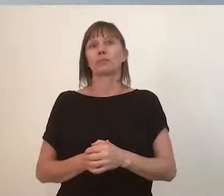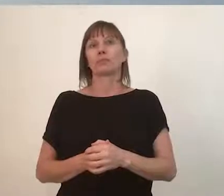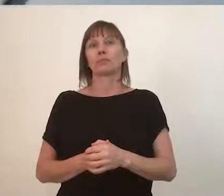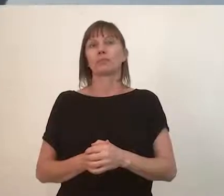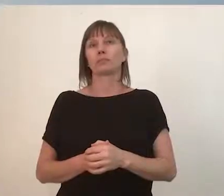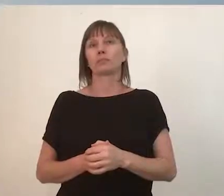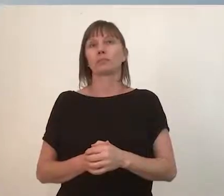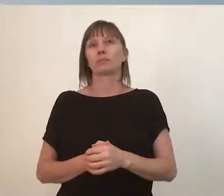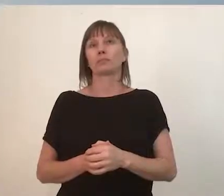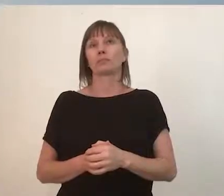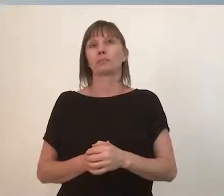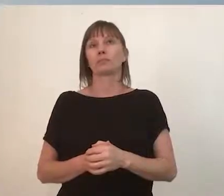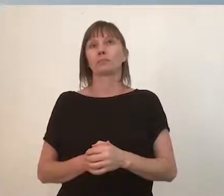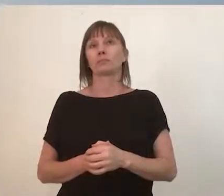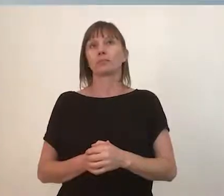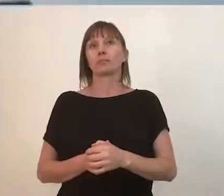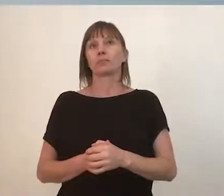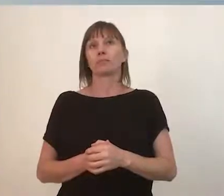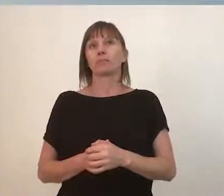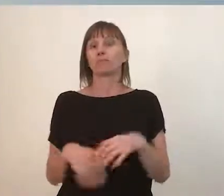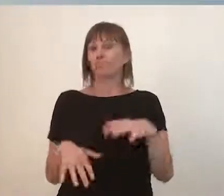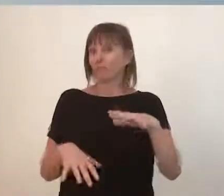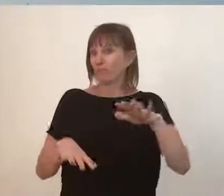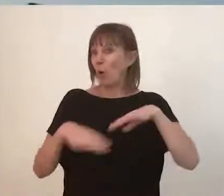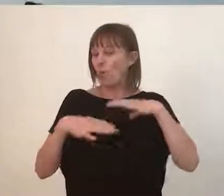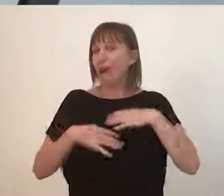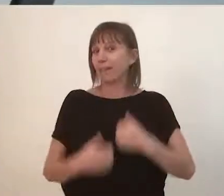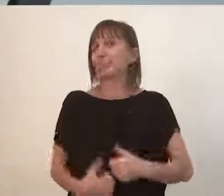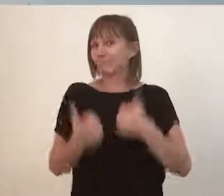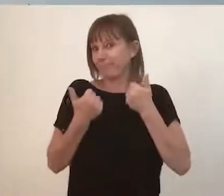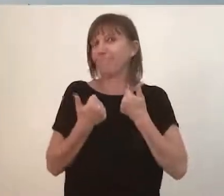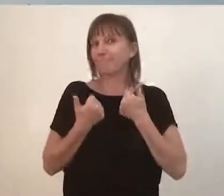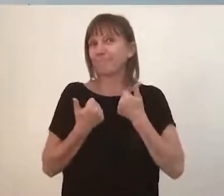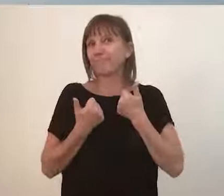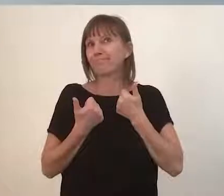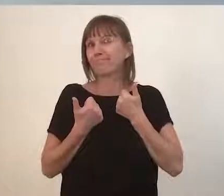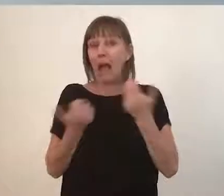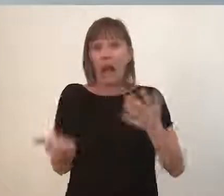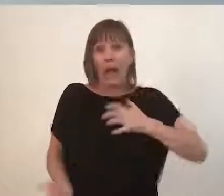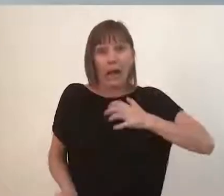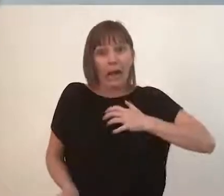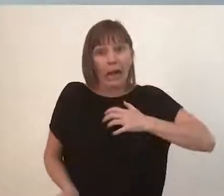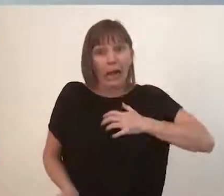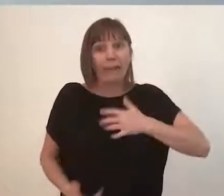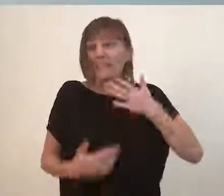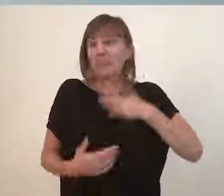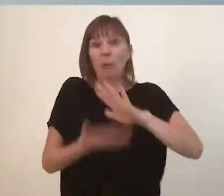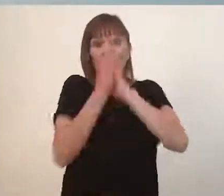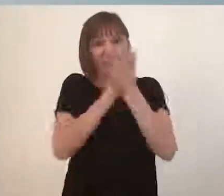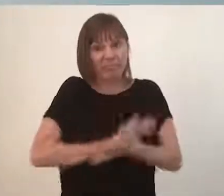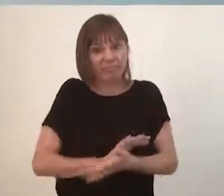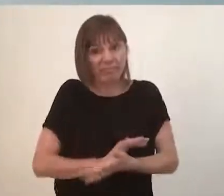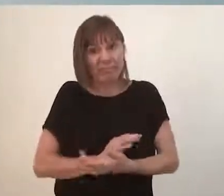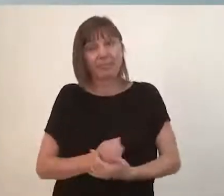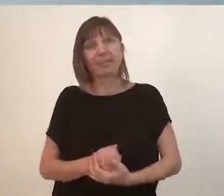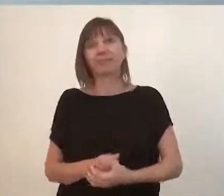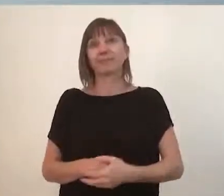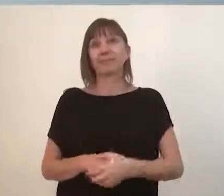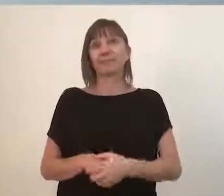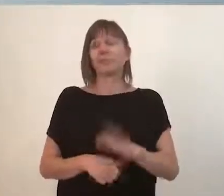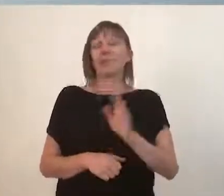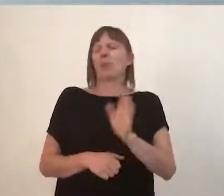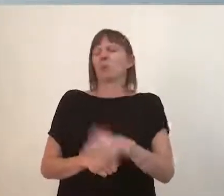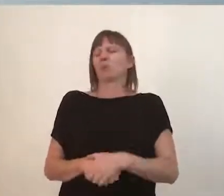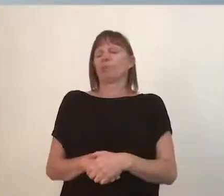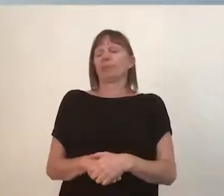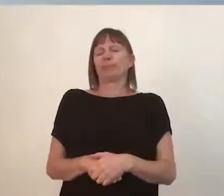Place the yellow here and just dust it on the inside. This is already a look. Oh, I'm scared. I don't